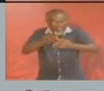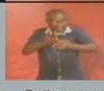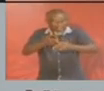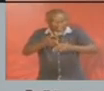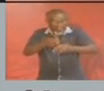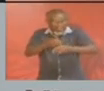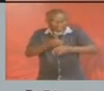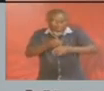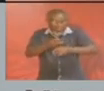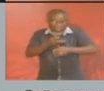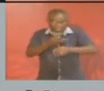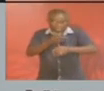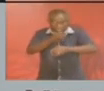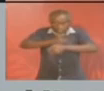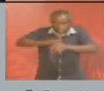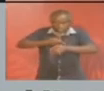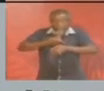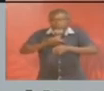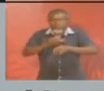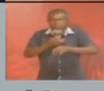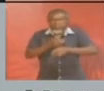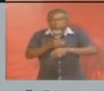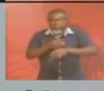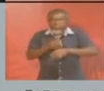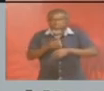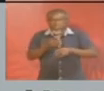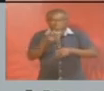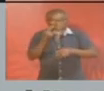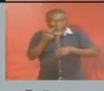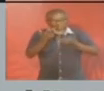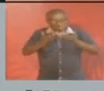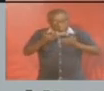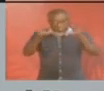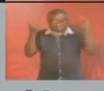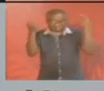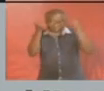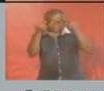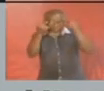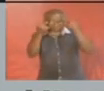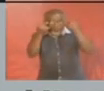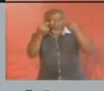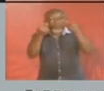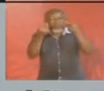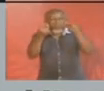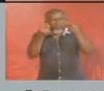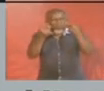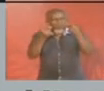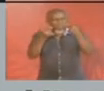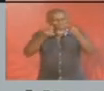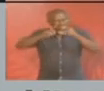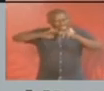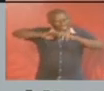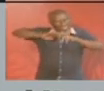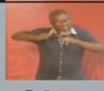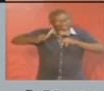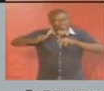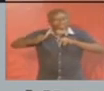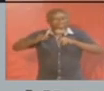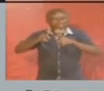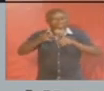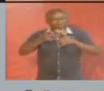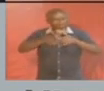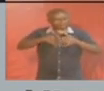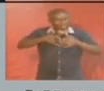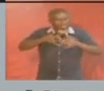been associated, depends on the type of bleed, with headaches as well. So if you see anything that is unusual post-vaccination, contact